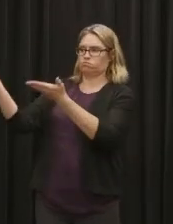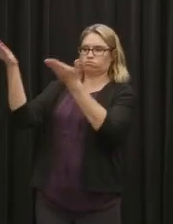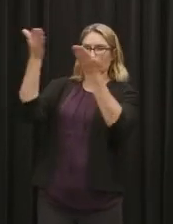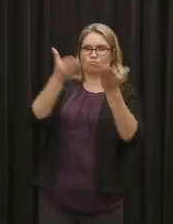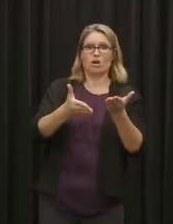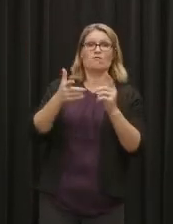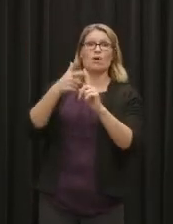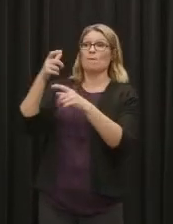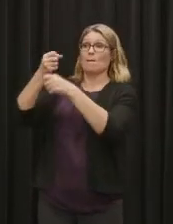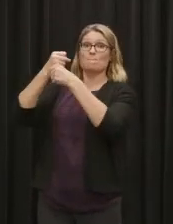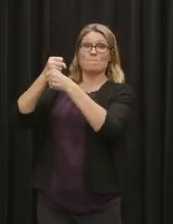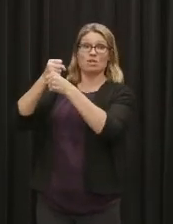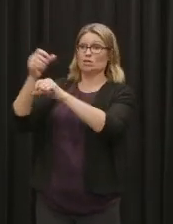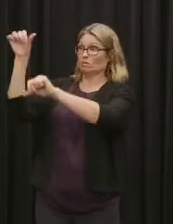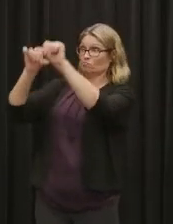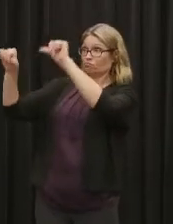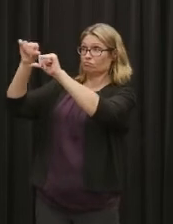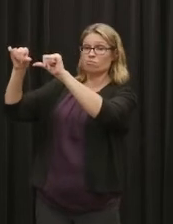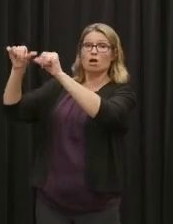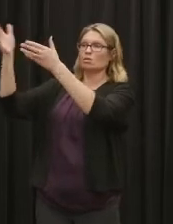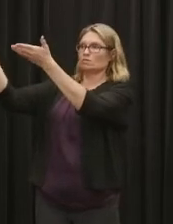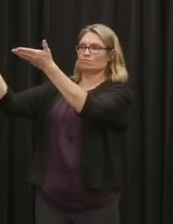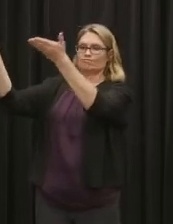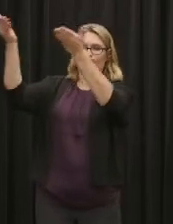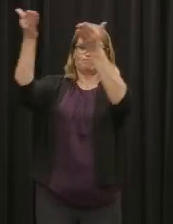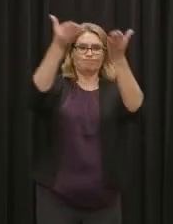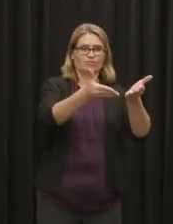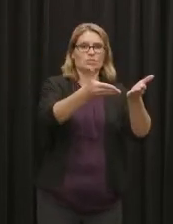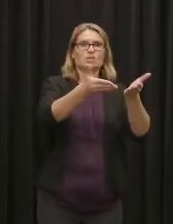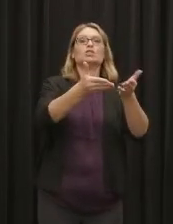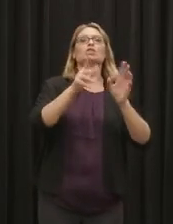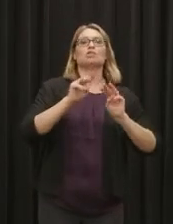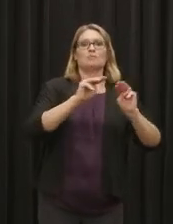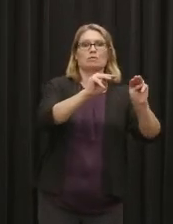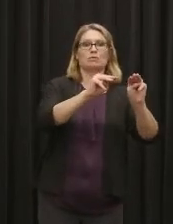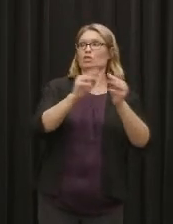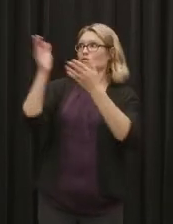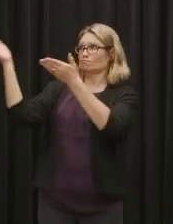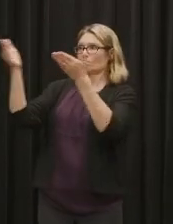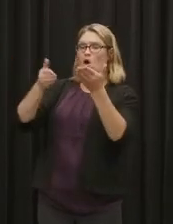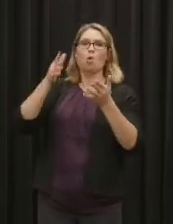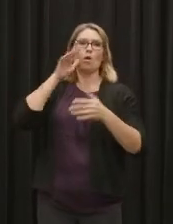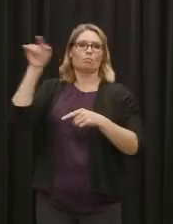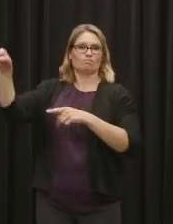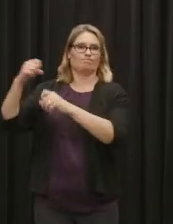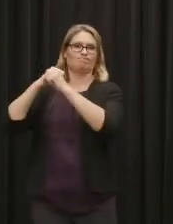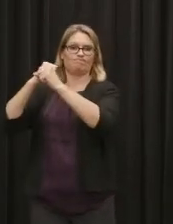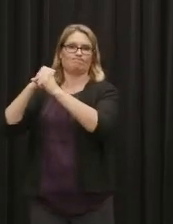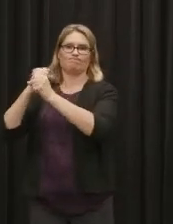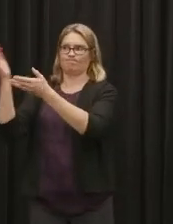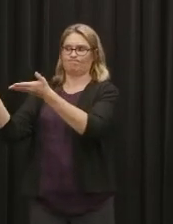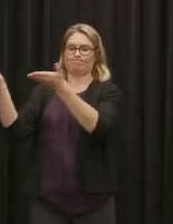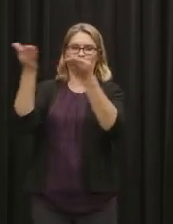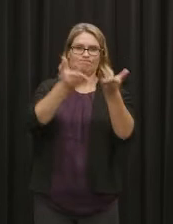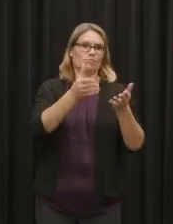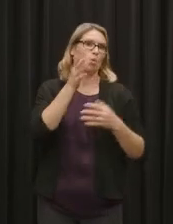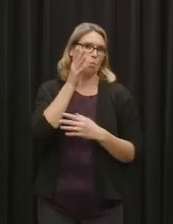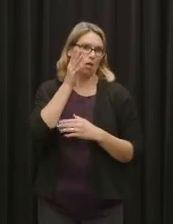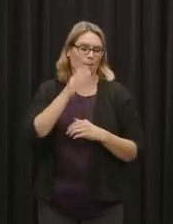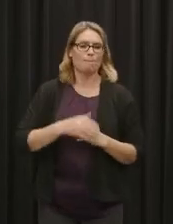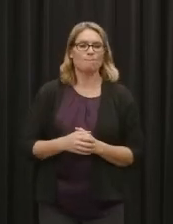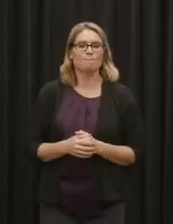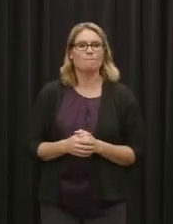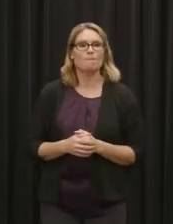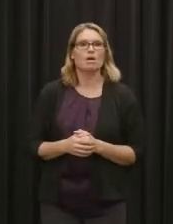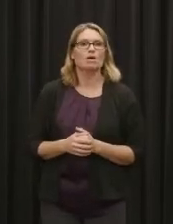of manufacturing, literally to the doorstep of the facility to which it's being delivered. And all the